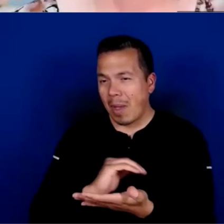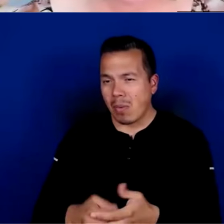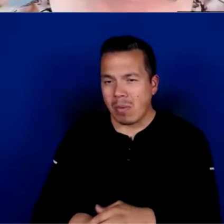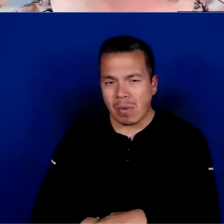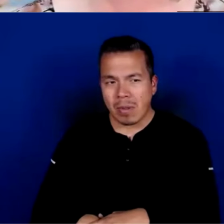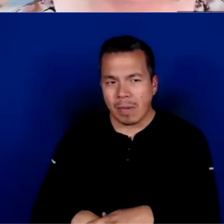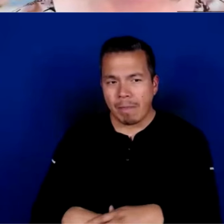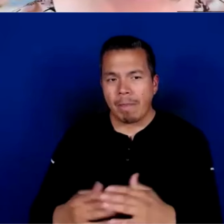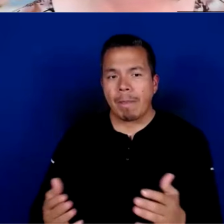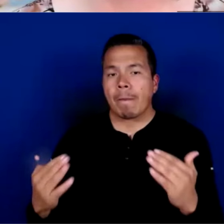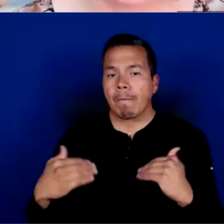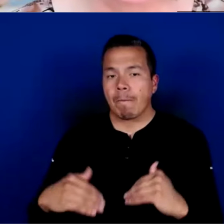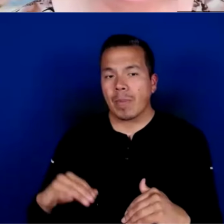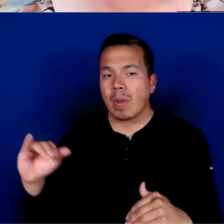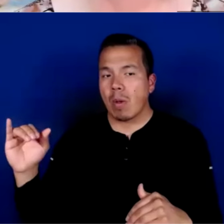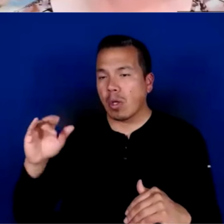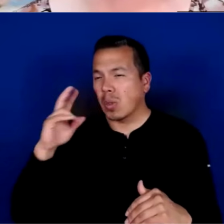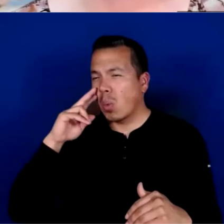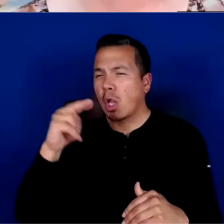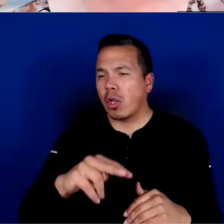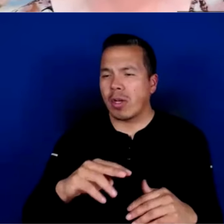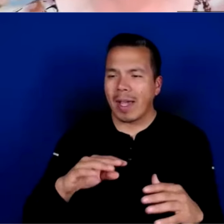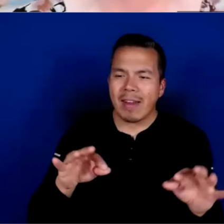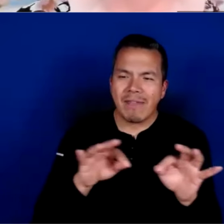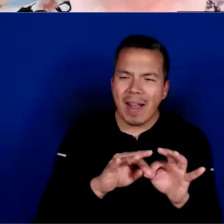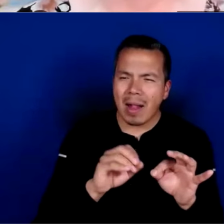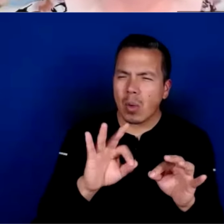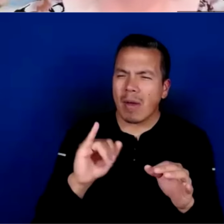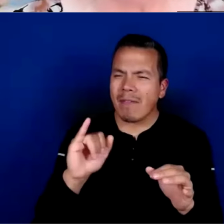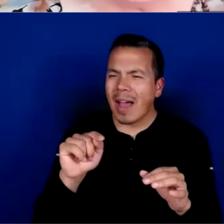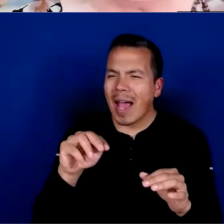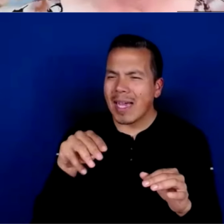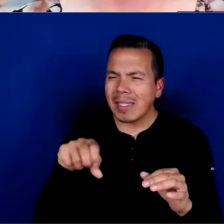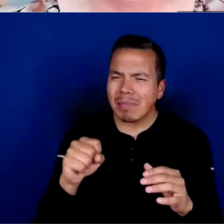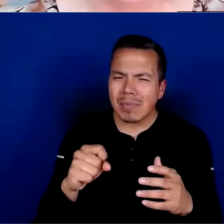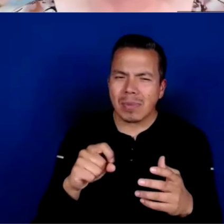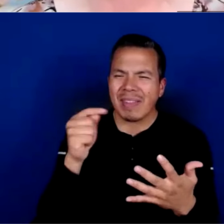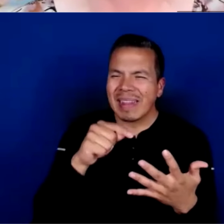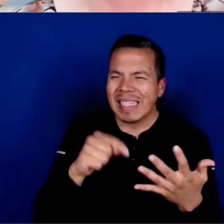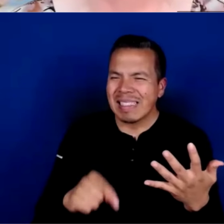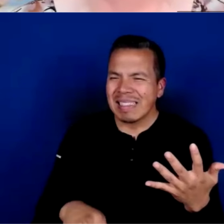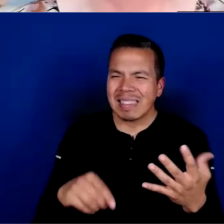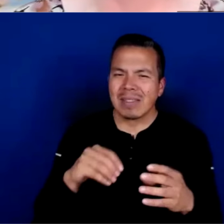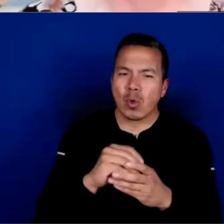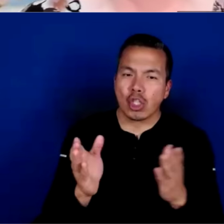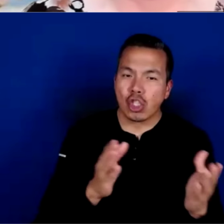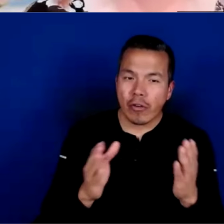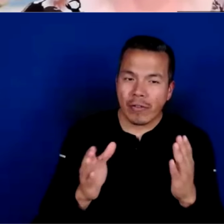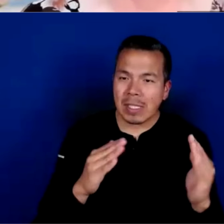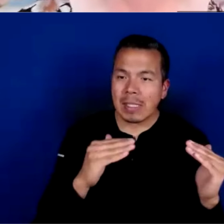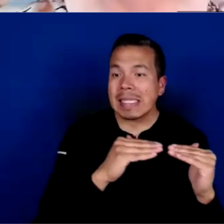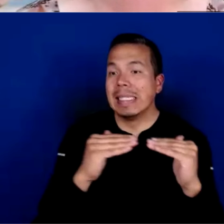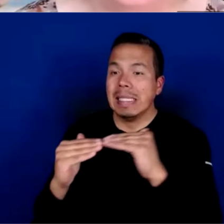They'll also count the value of items or services that you receive in kind in exchange for work. So let me give you